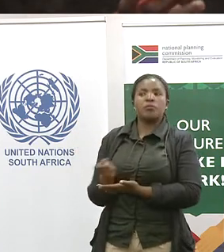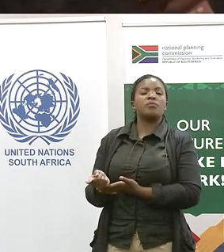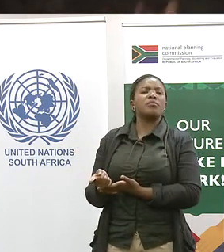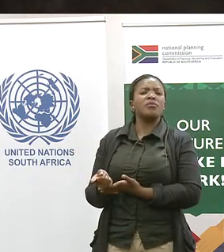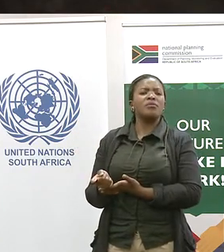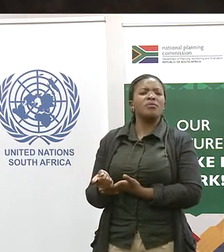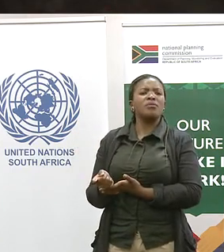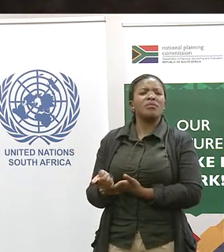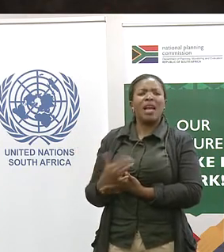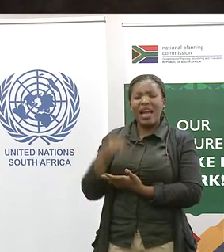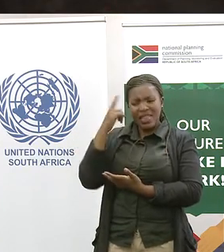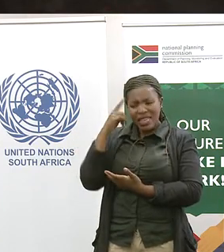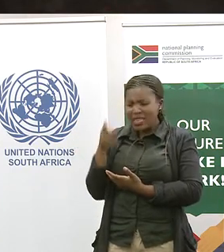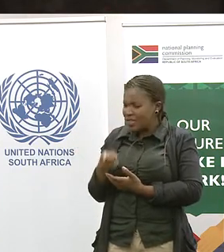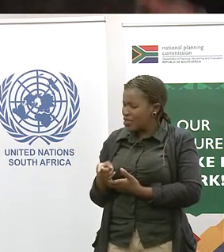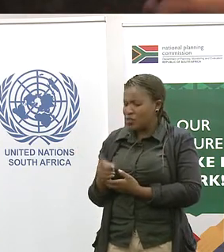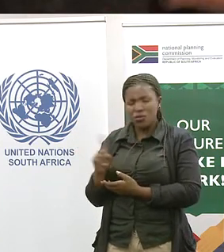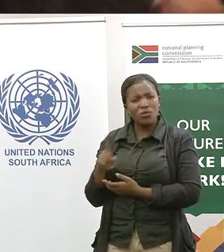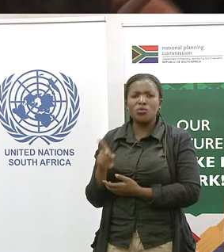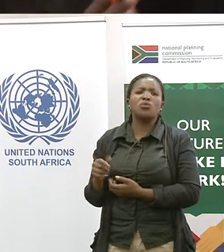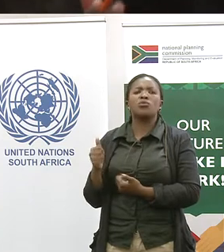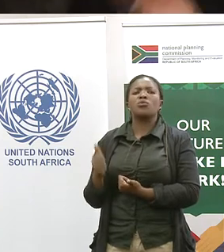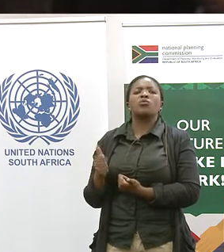I think education is key.